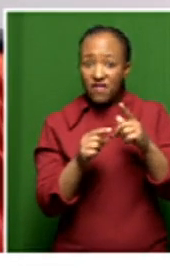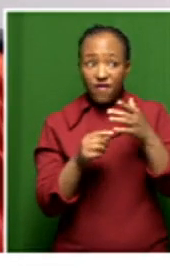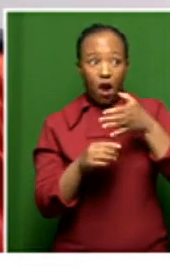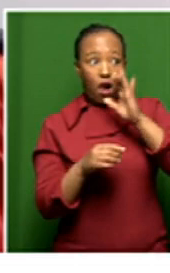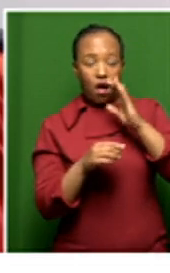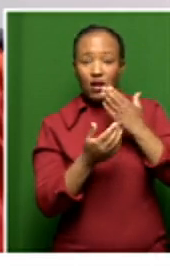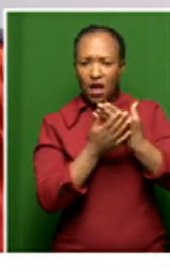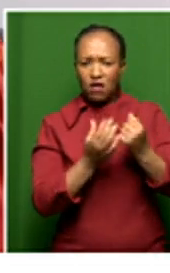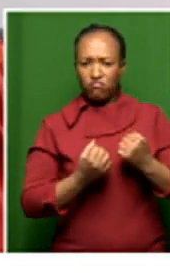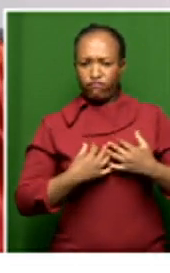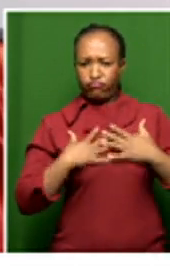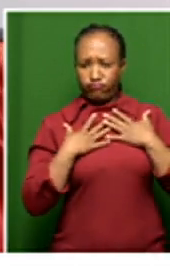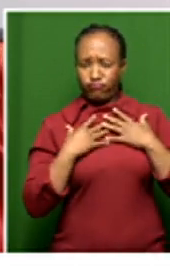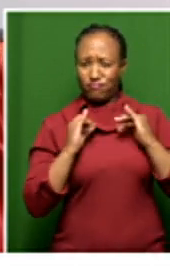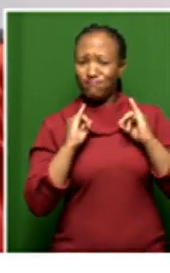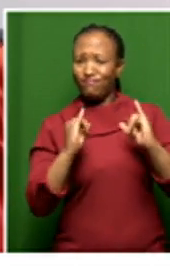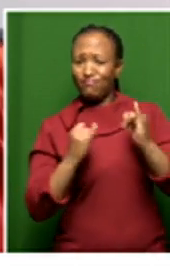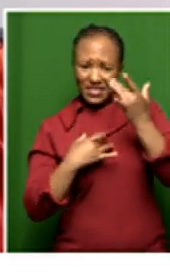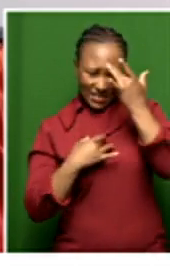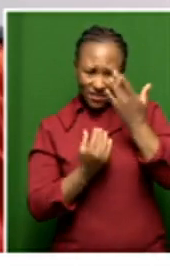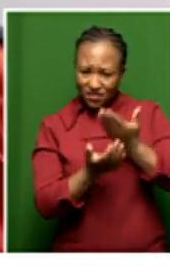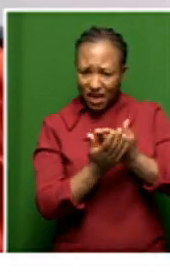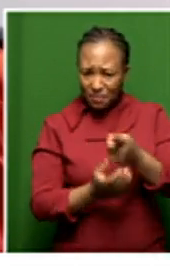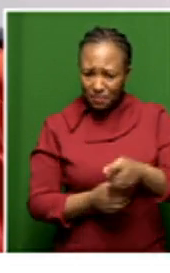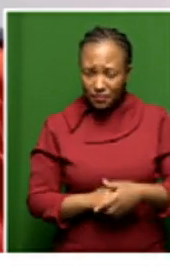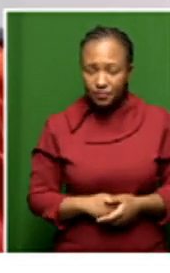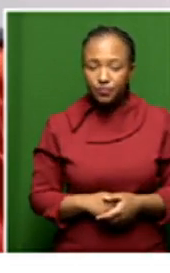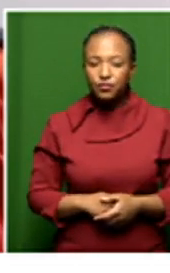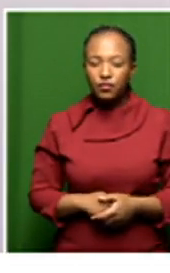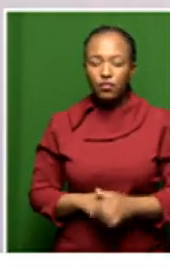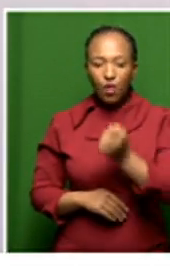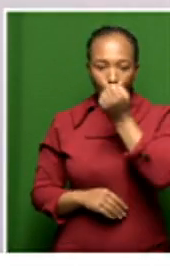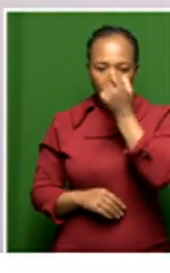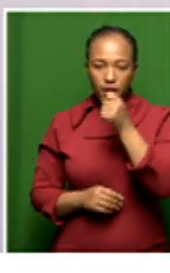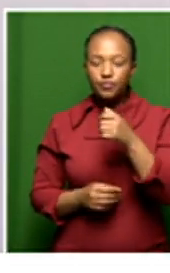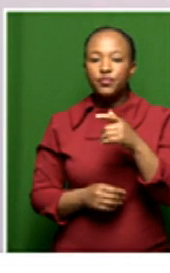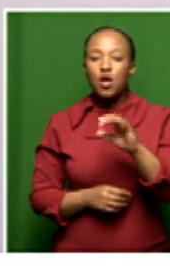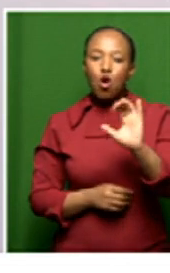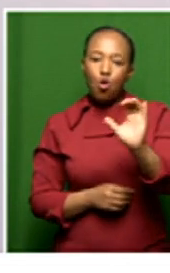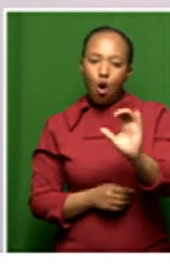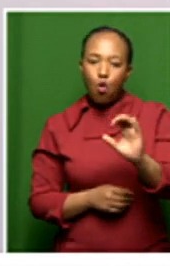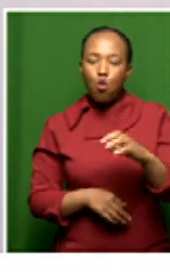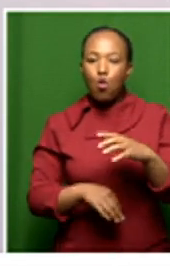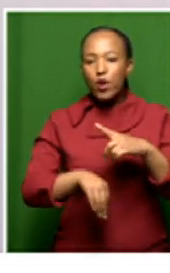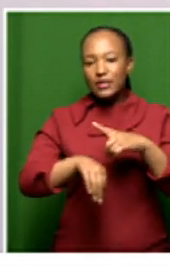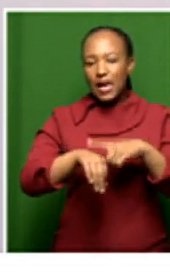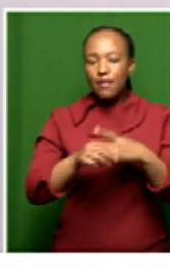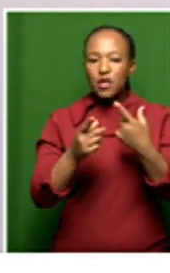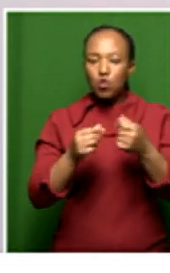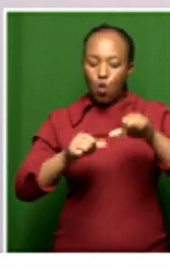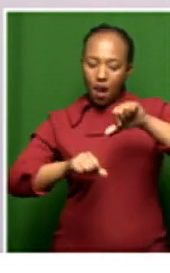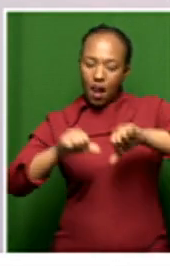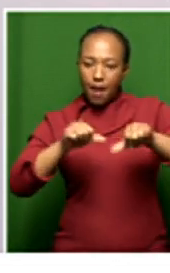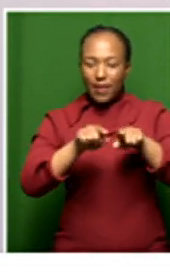affected products? We understand that these batches, when Coca-Cola was doing their laboratory